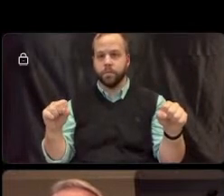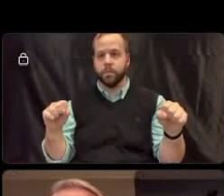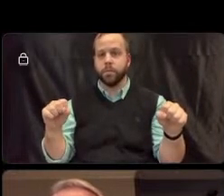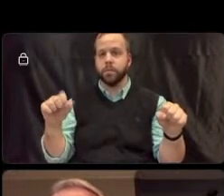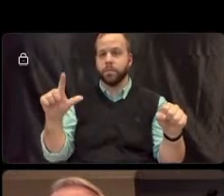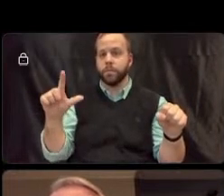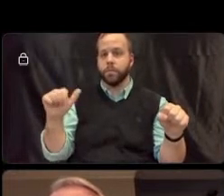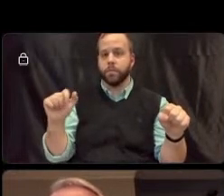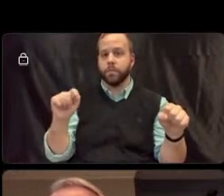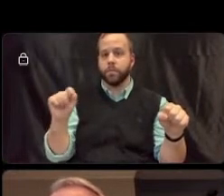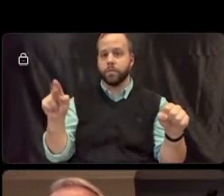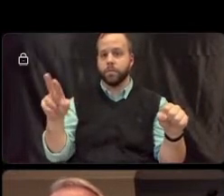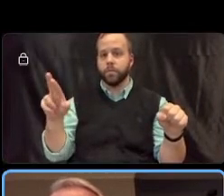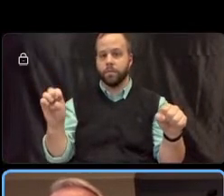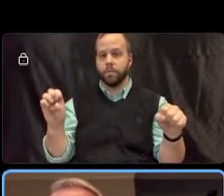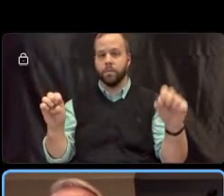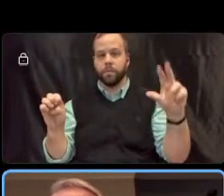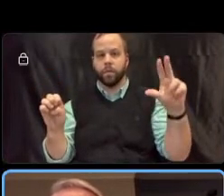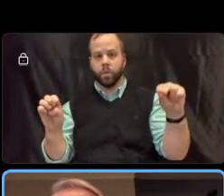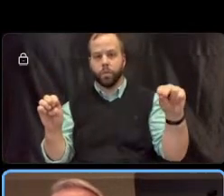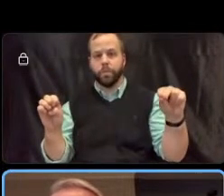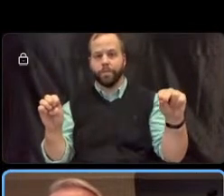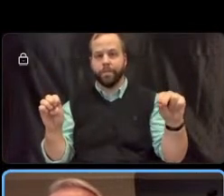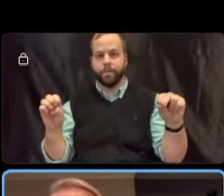Latour? No.